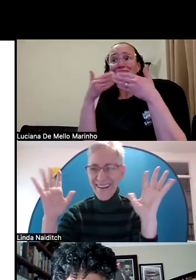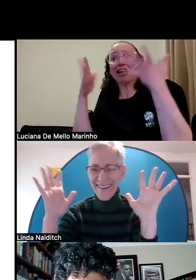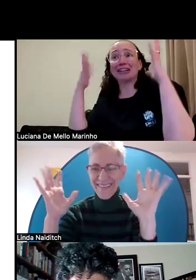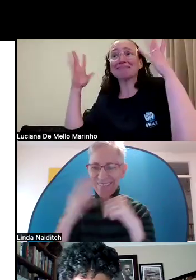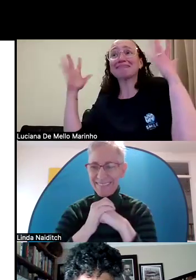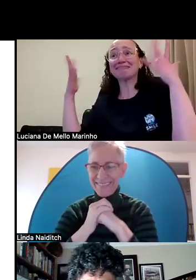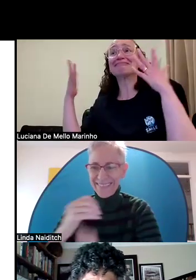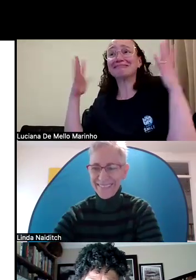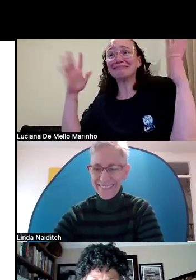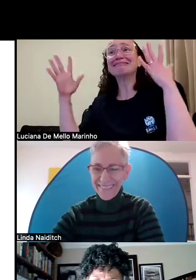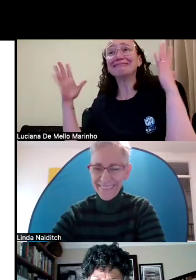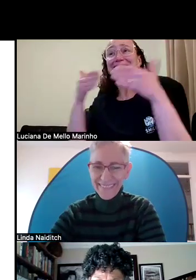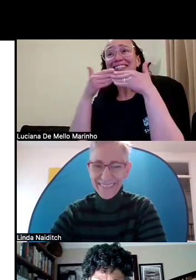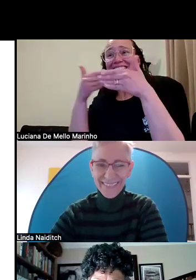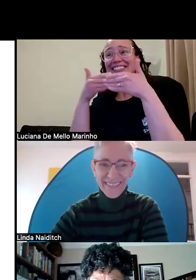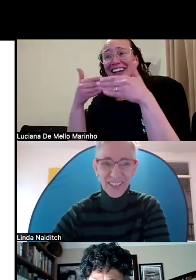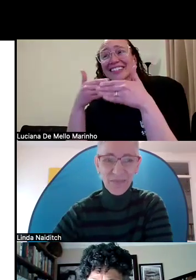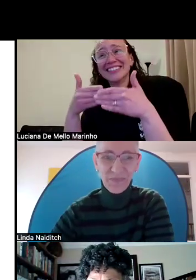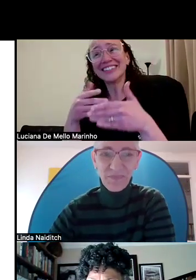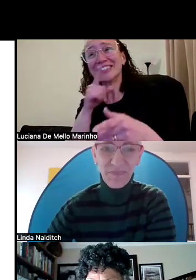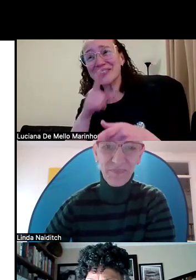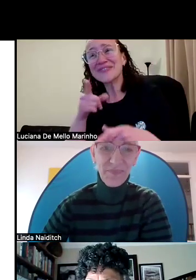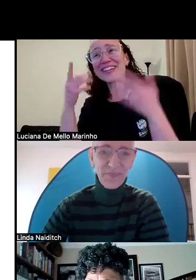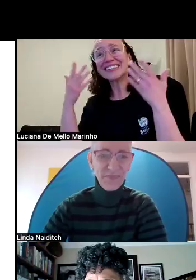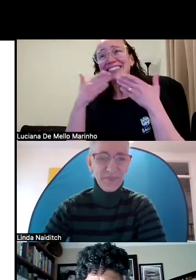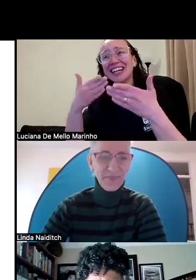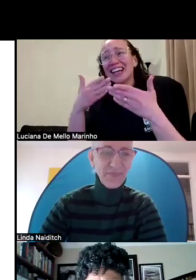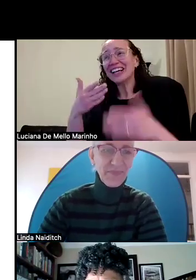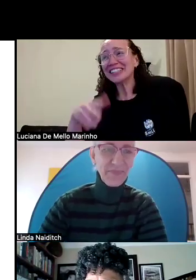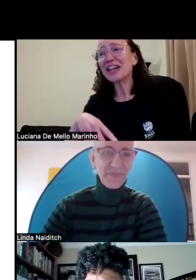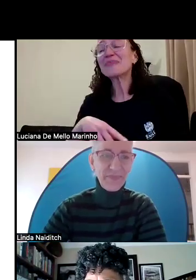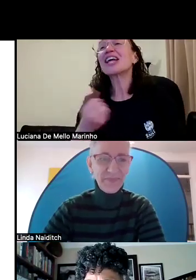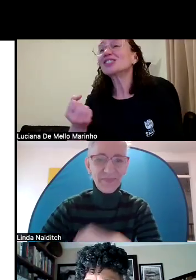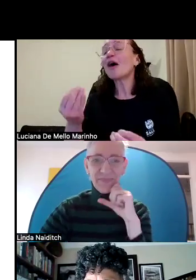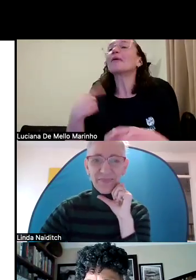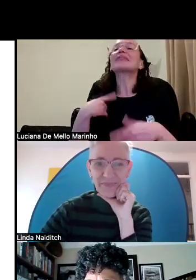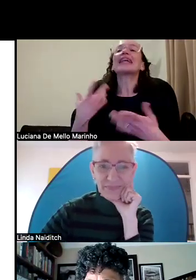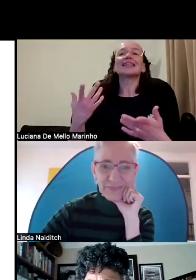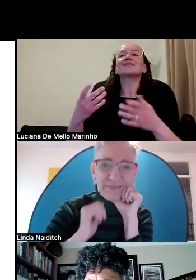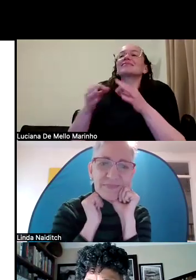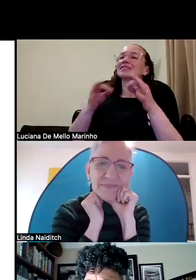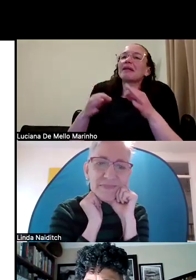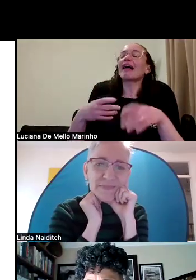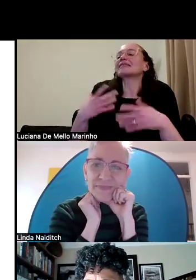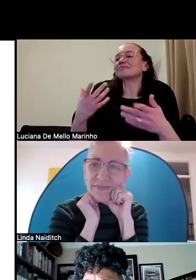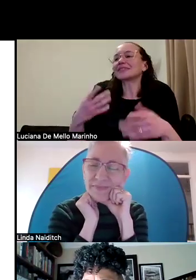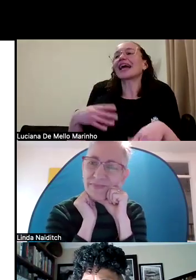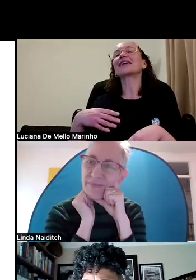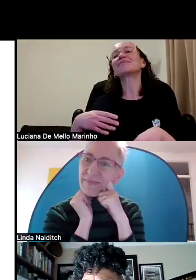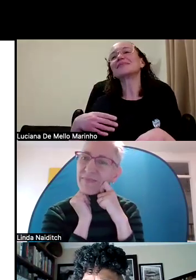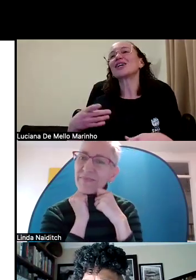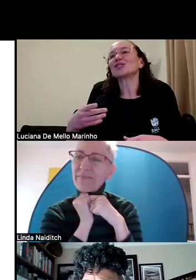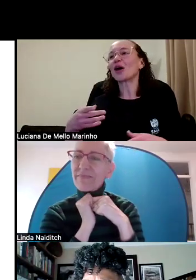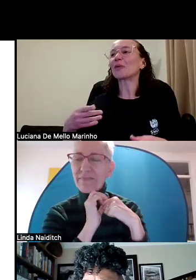Great, good job. Yes, that was great. Wonderful. You did such a good job, really. Thank you. That was really good.